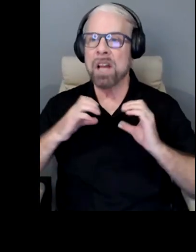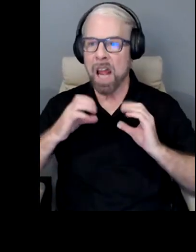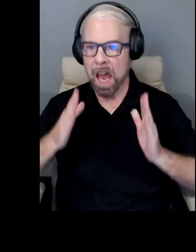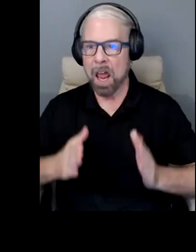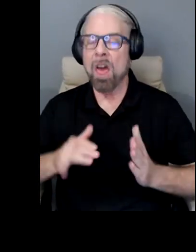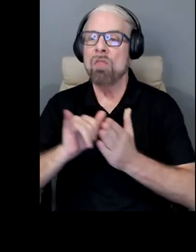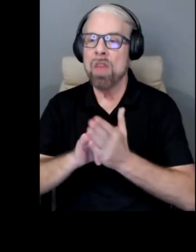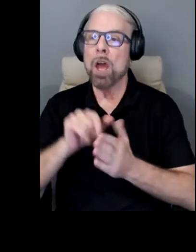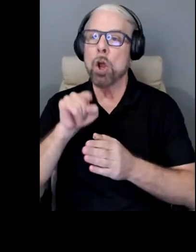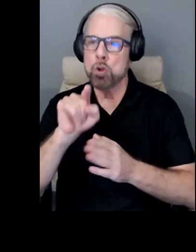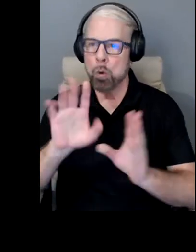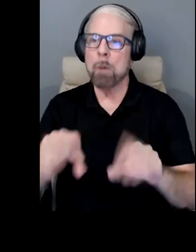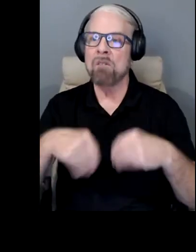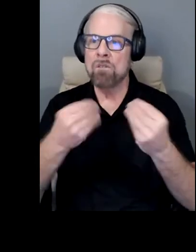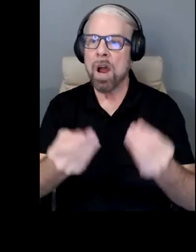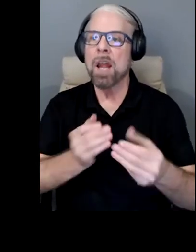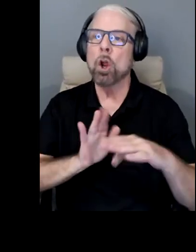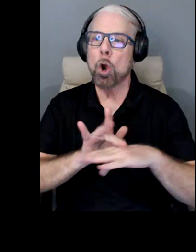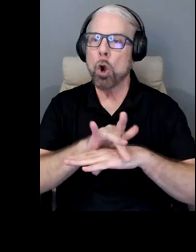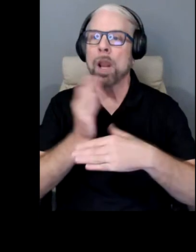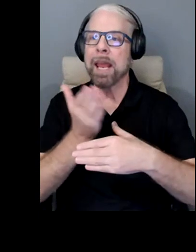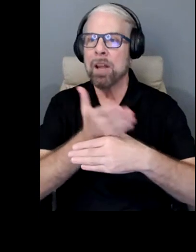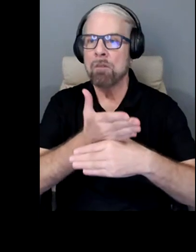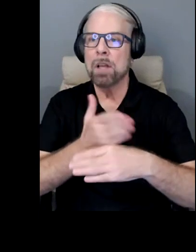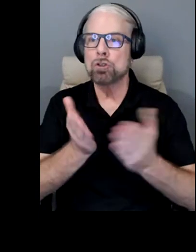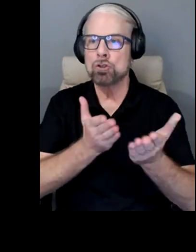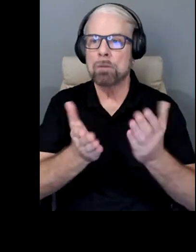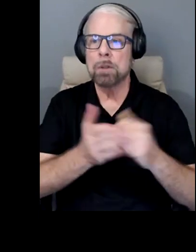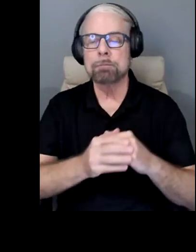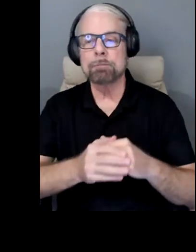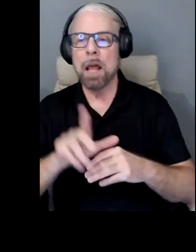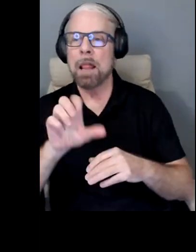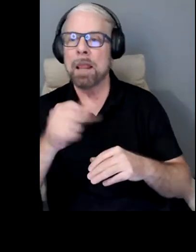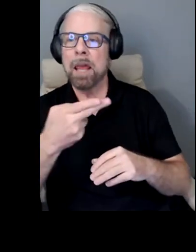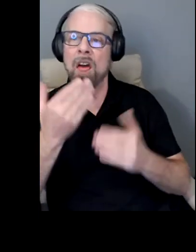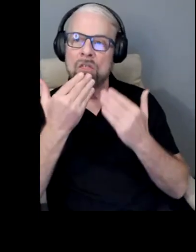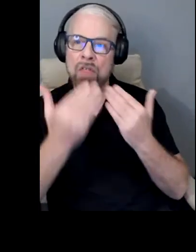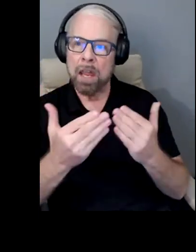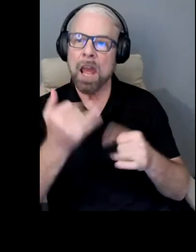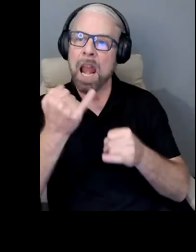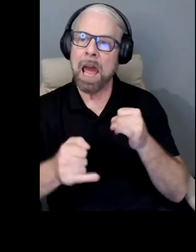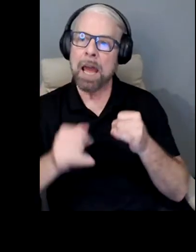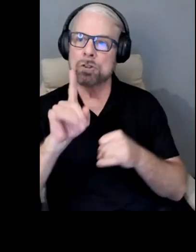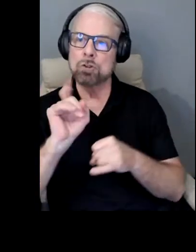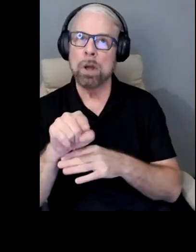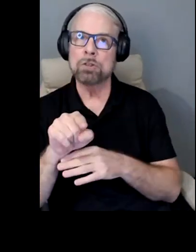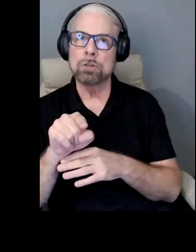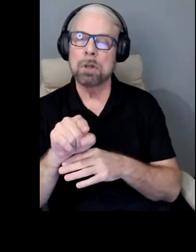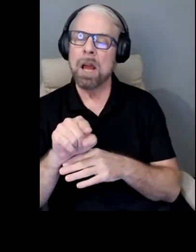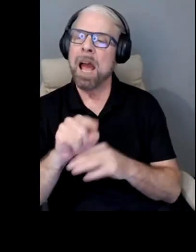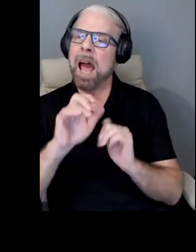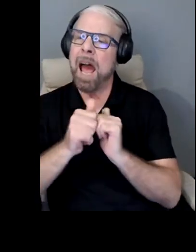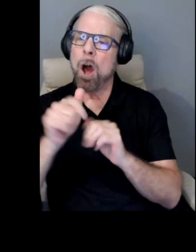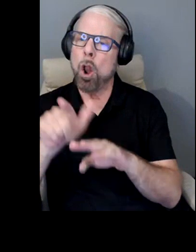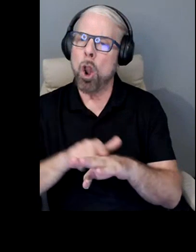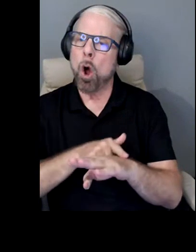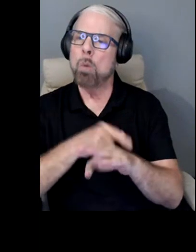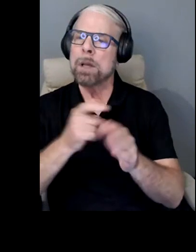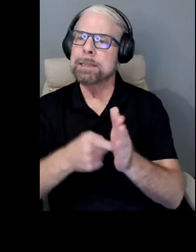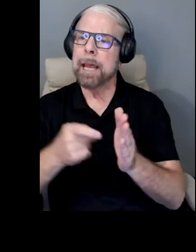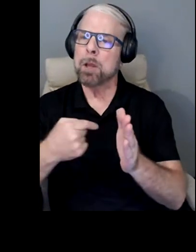are currently providing early intervention services. Thank you. Last question, how long will it take me